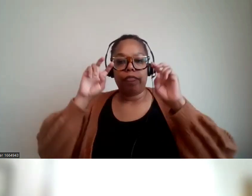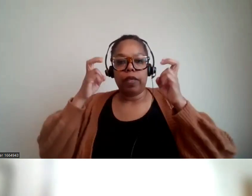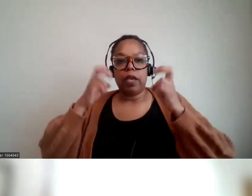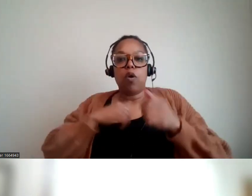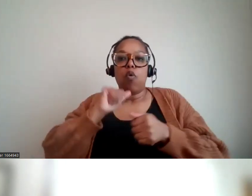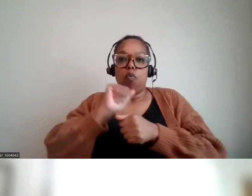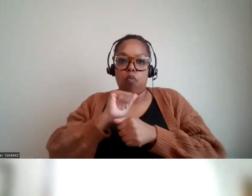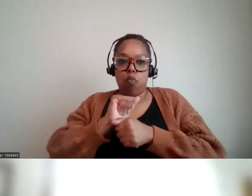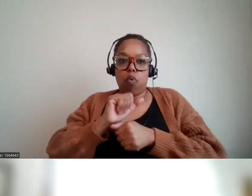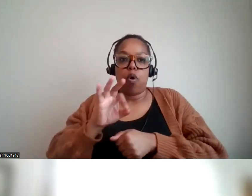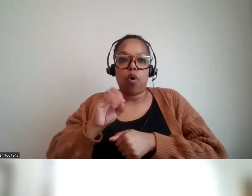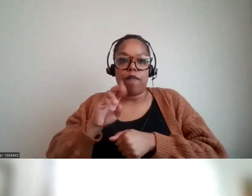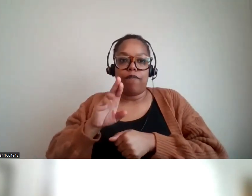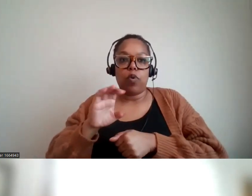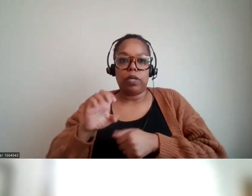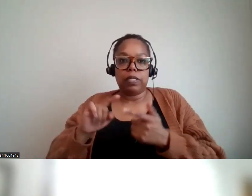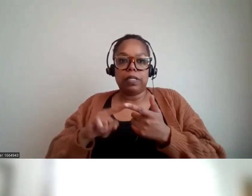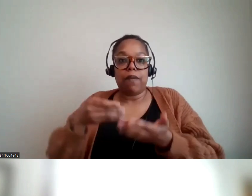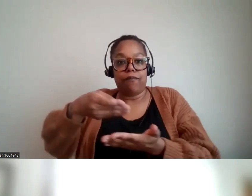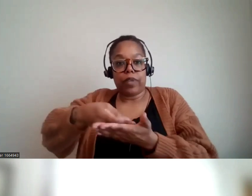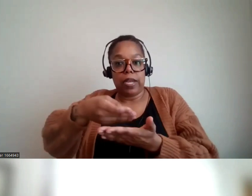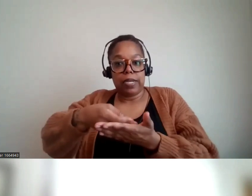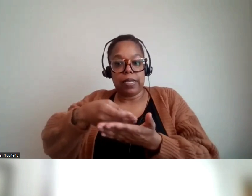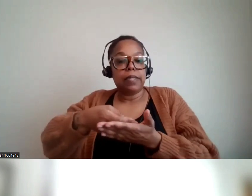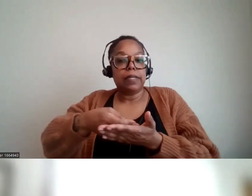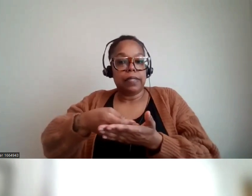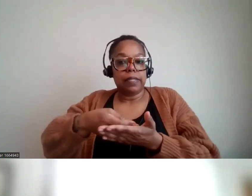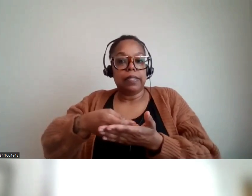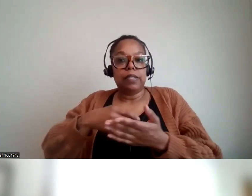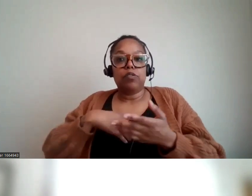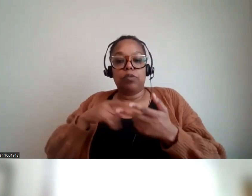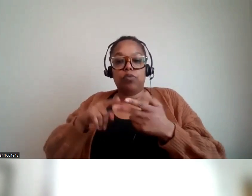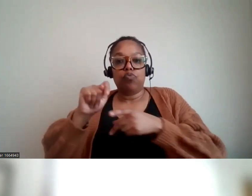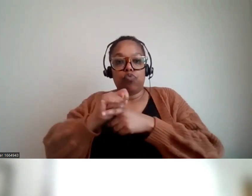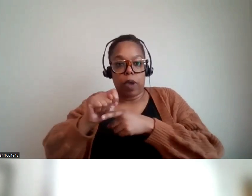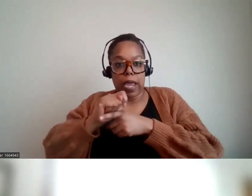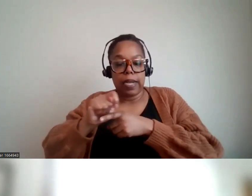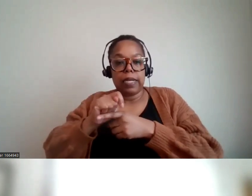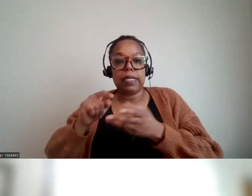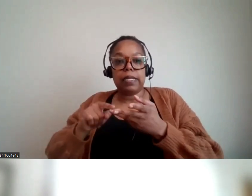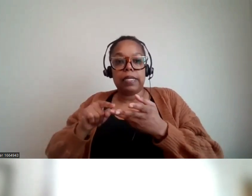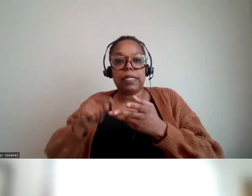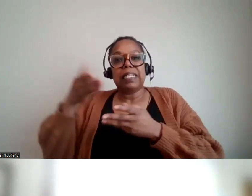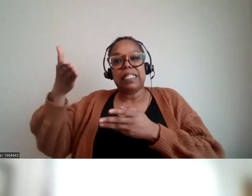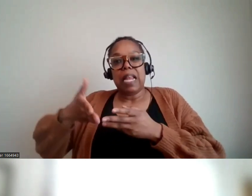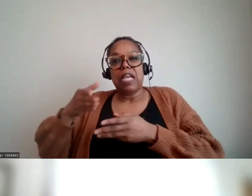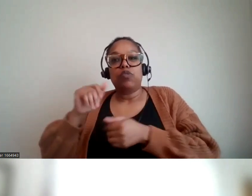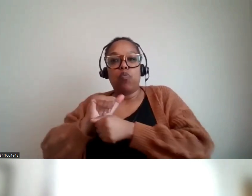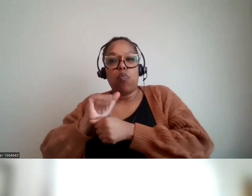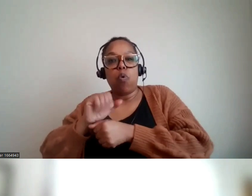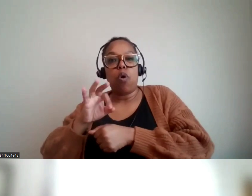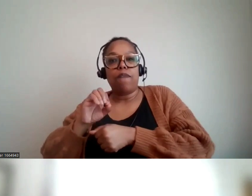sure, and kind of like training / workforce wellness. So I guess the question is like, how